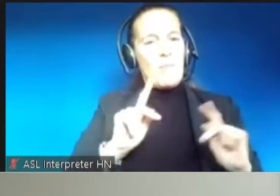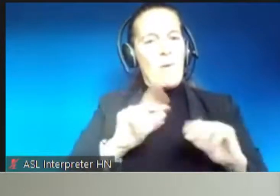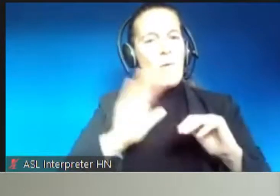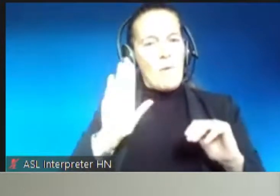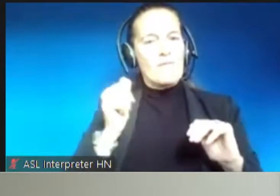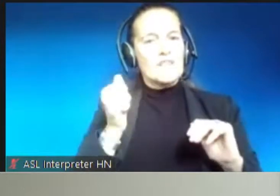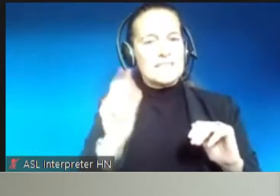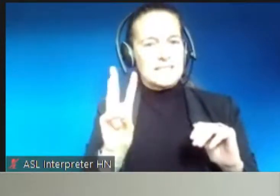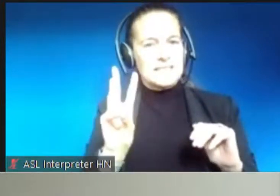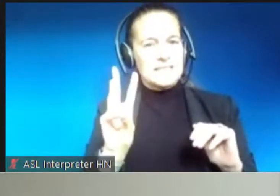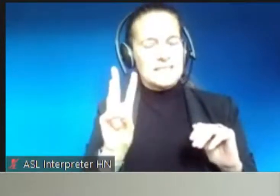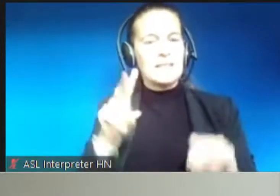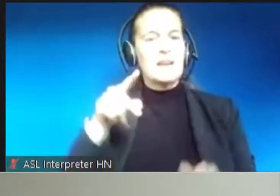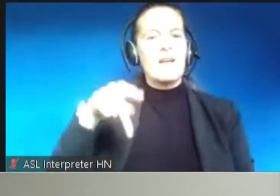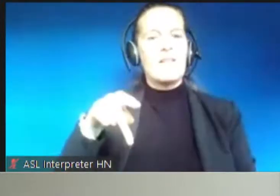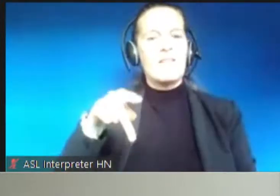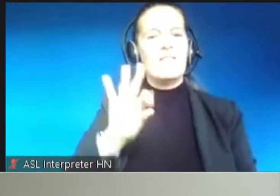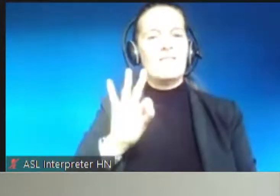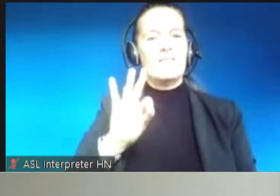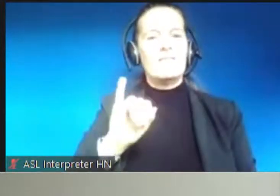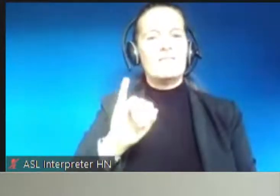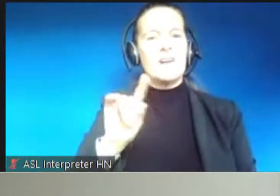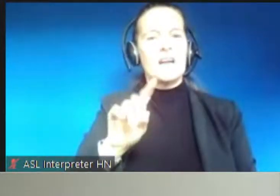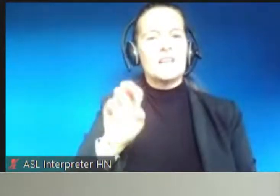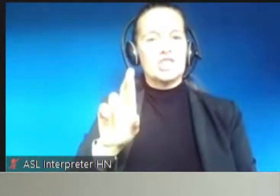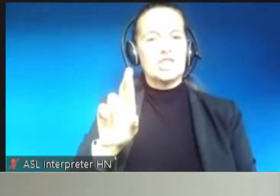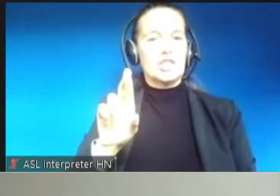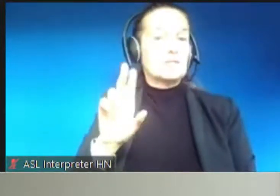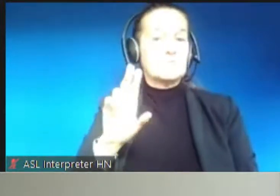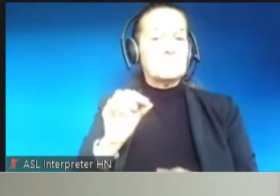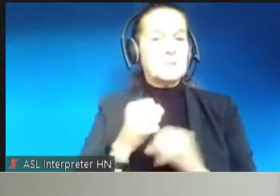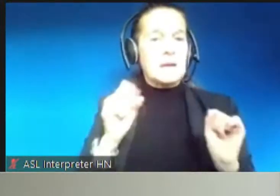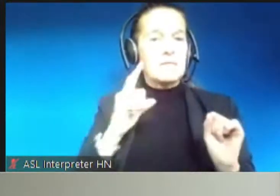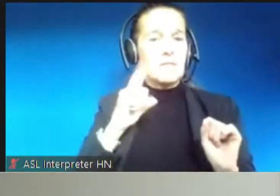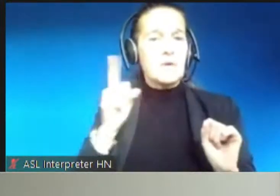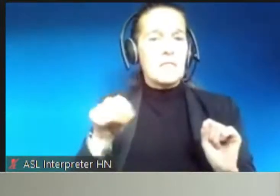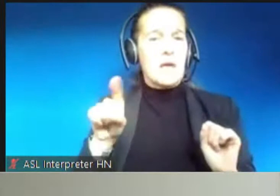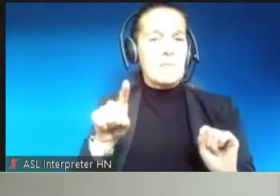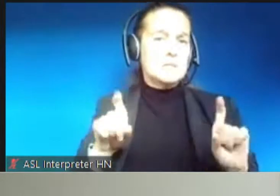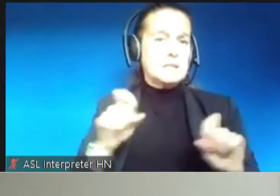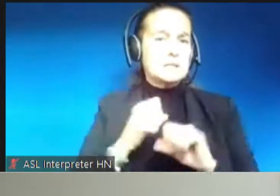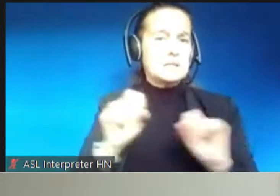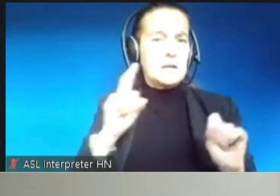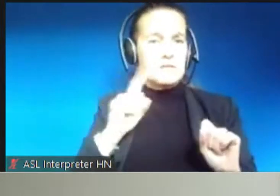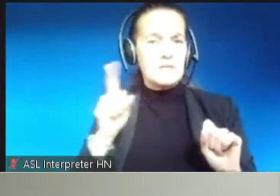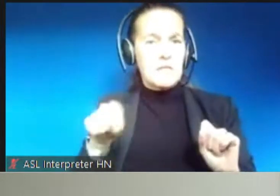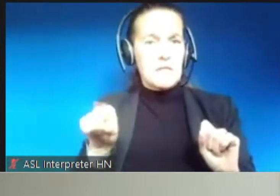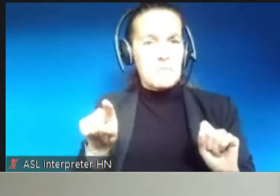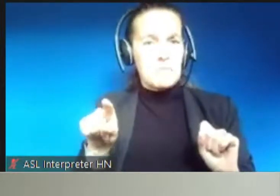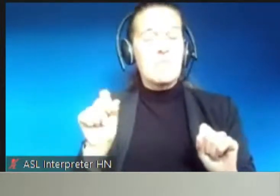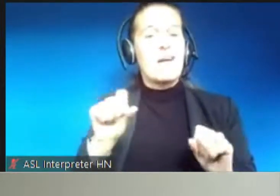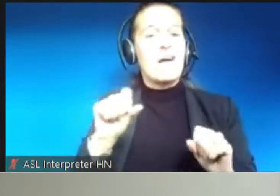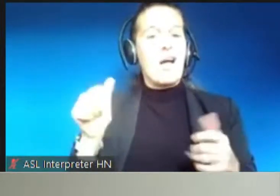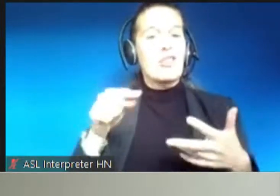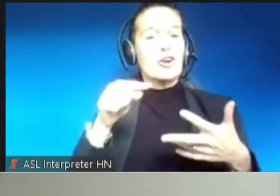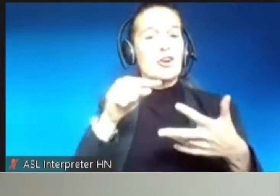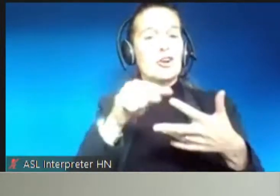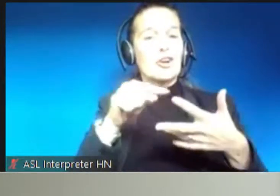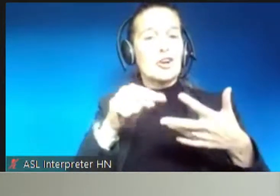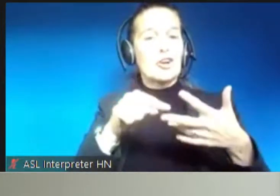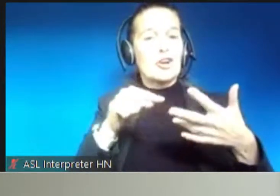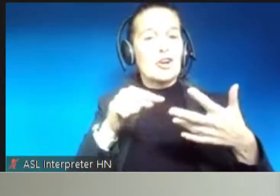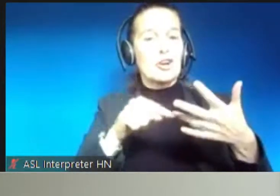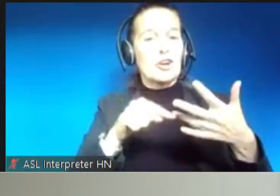Pfizer vaccine is available and felt to be safe for them. Other manufacturers and the ones who are already